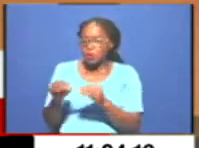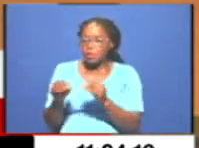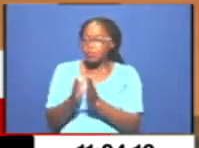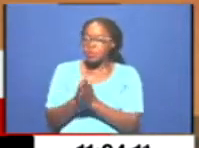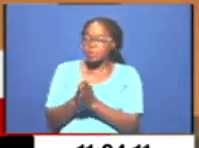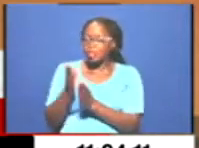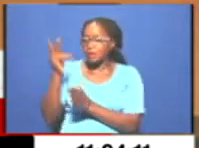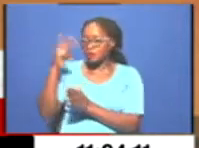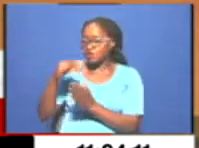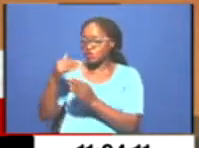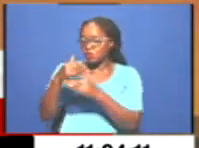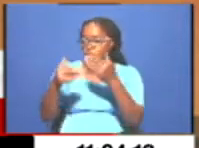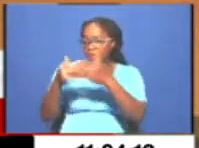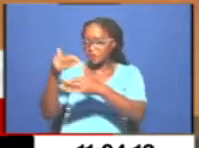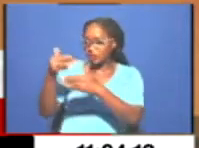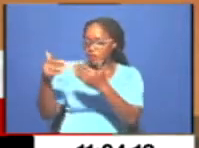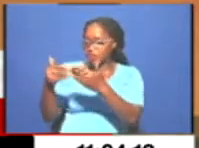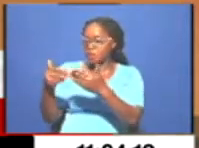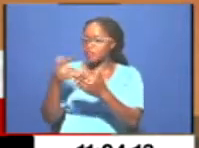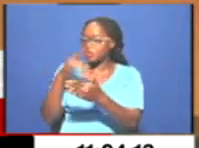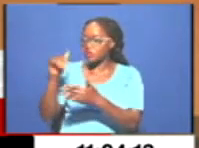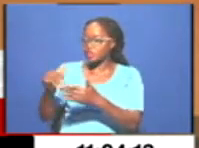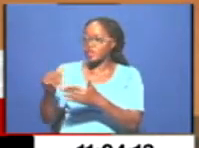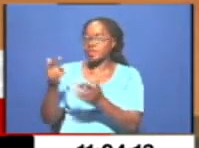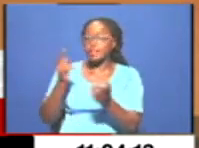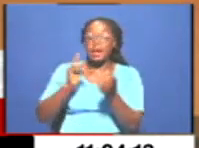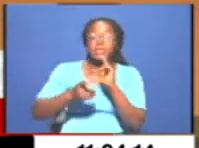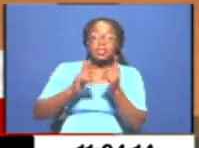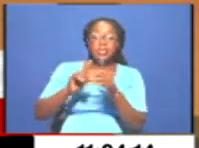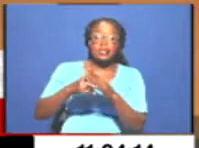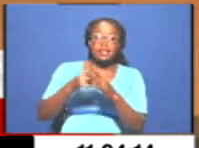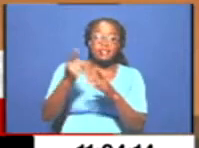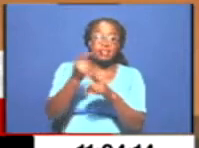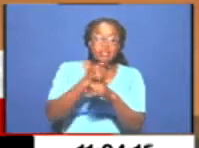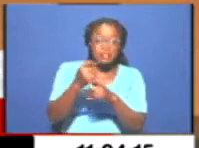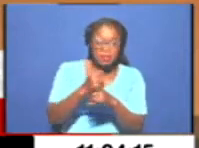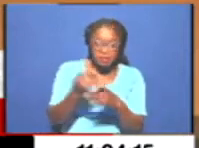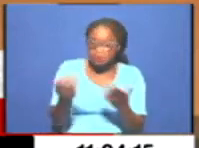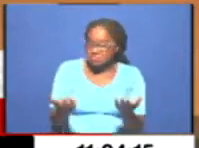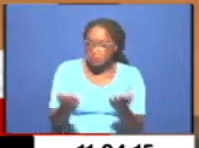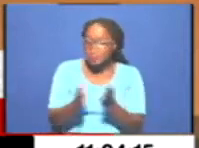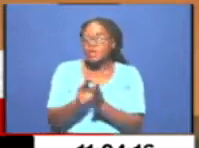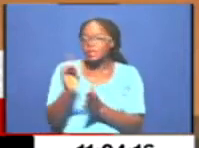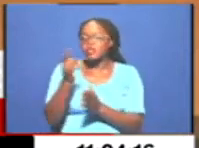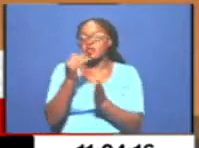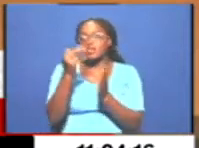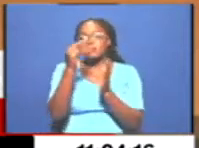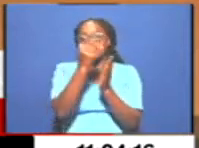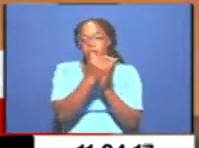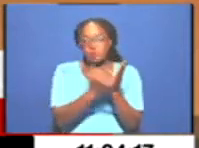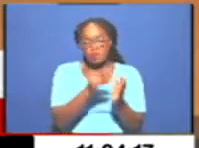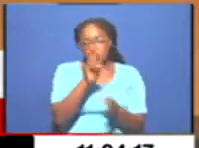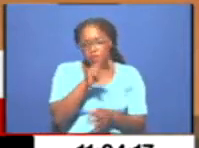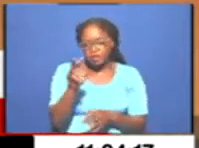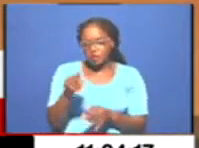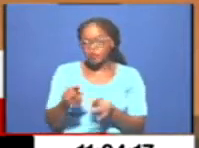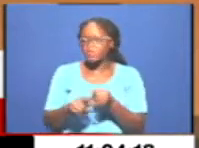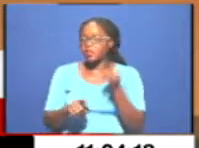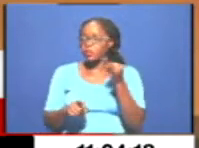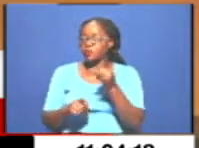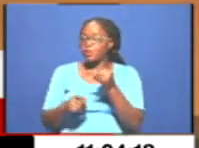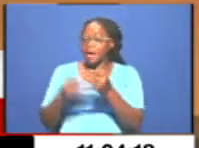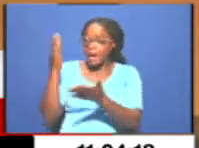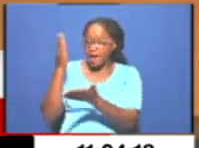physical structure so that these athletes can start being trained? That is first, the attitude program. The second one is actual